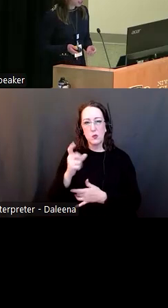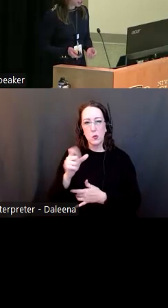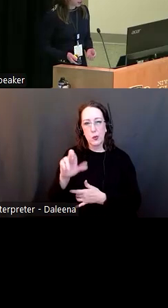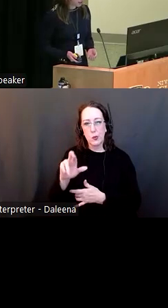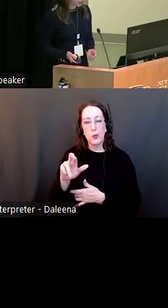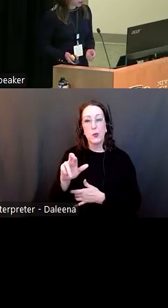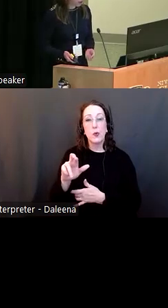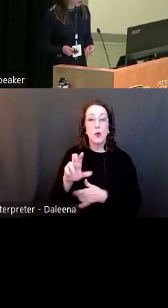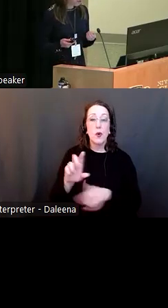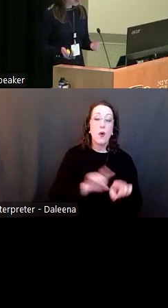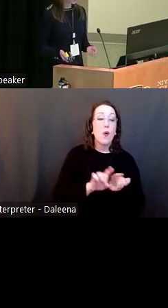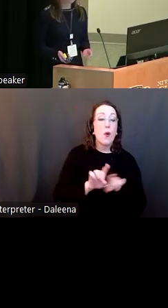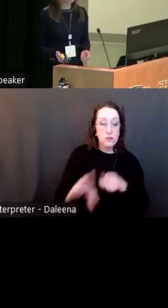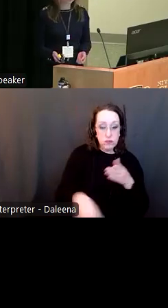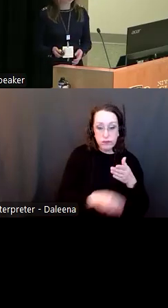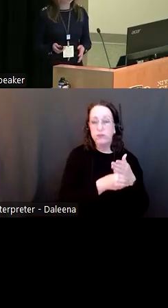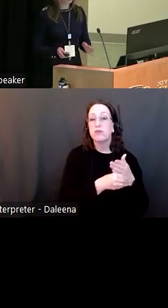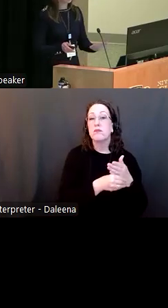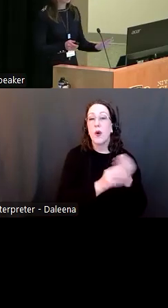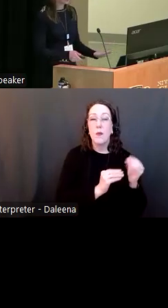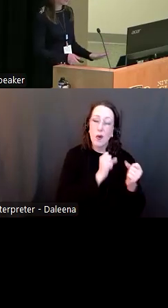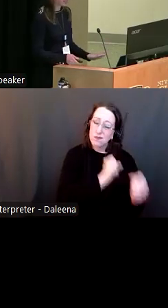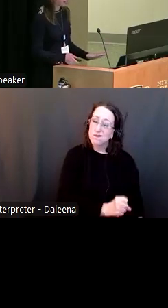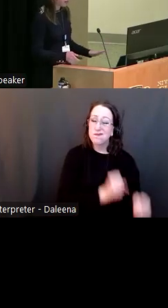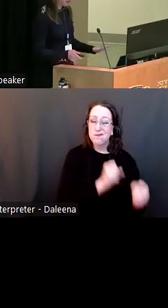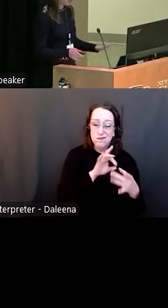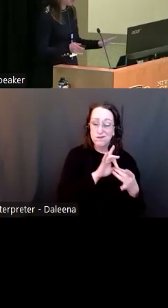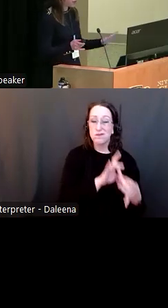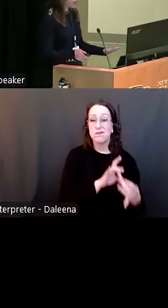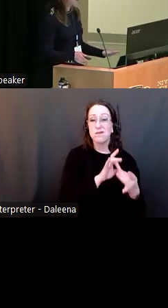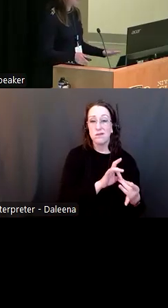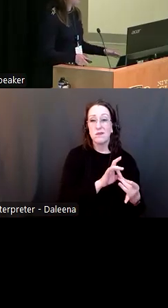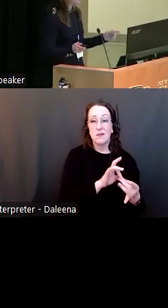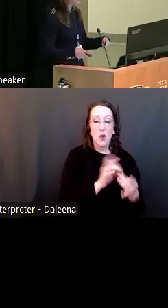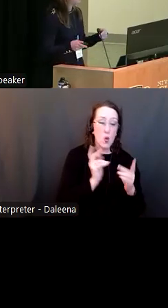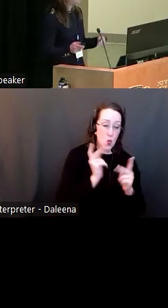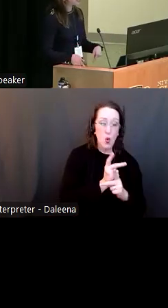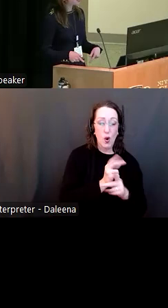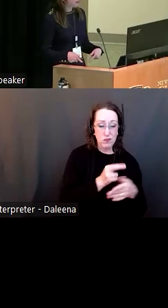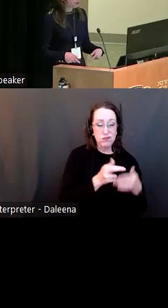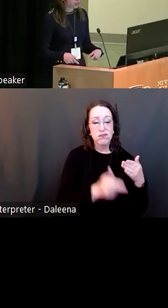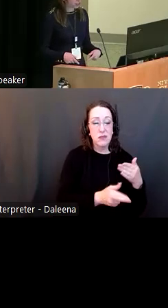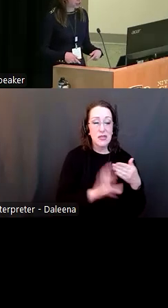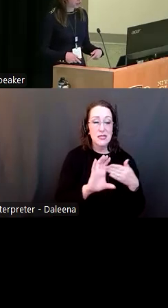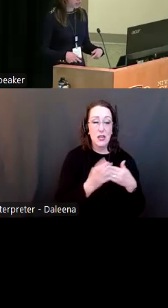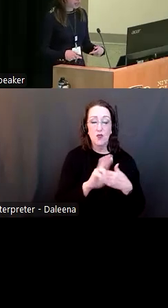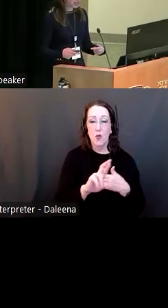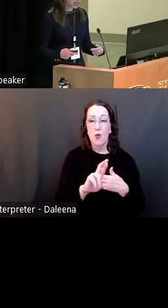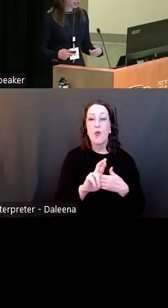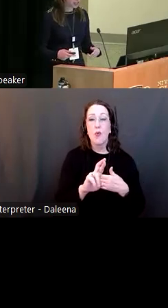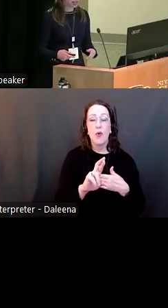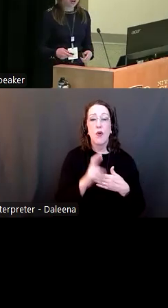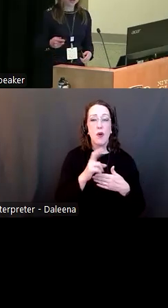In addition, what appears to be more strongly linked to worse outcomes in this CHR population